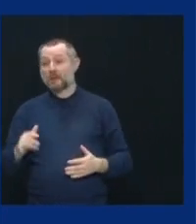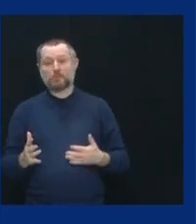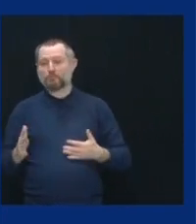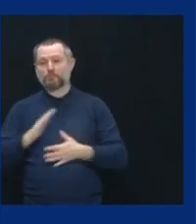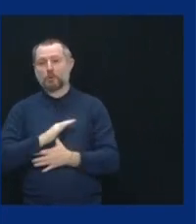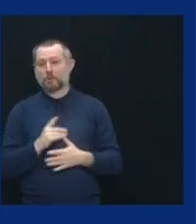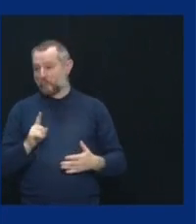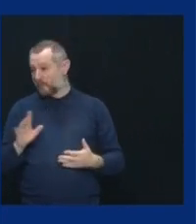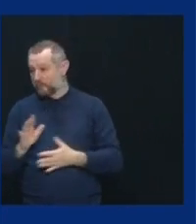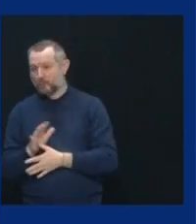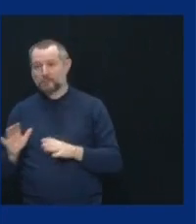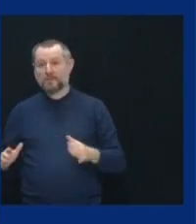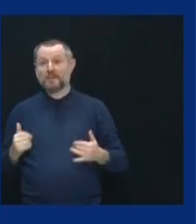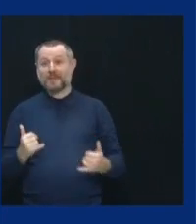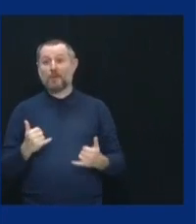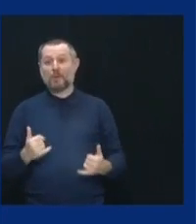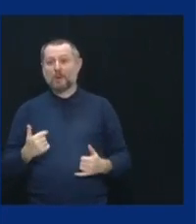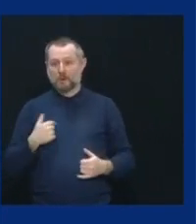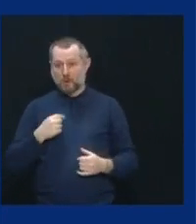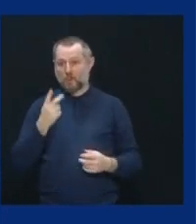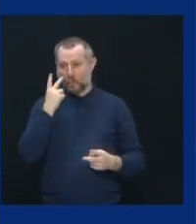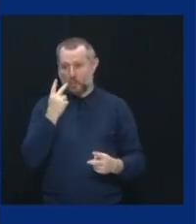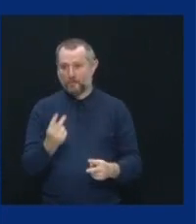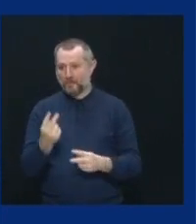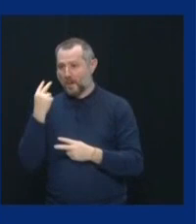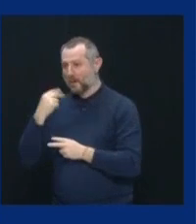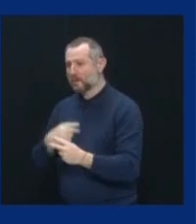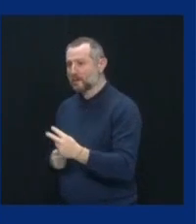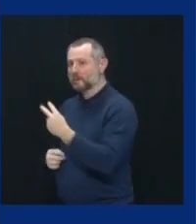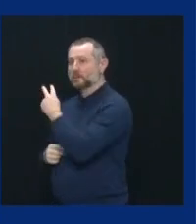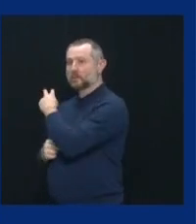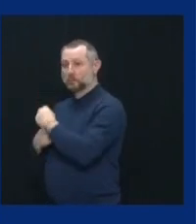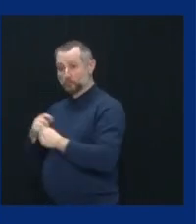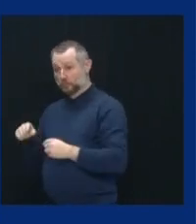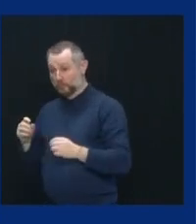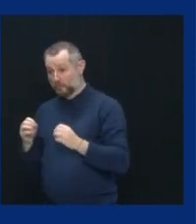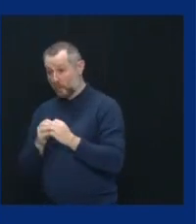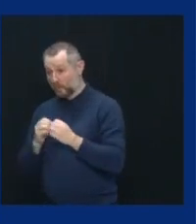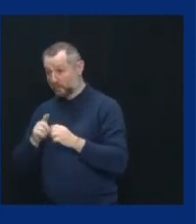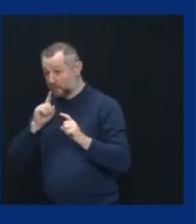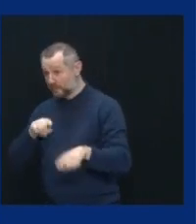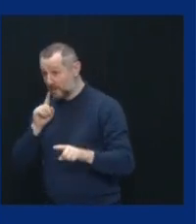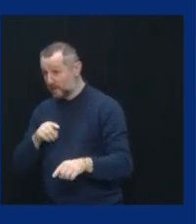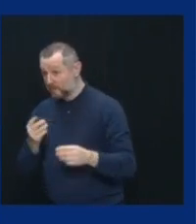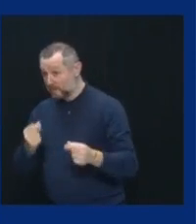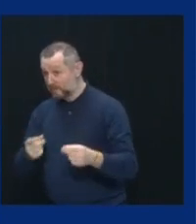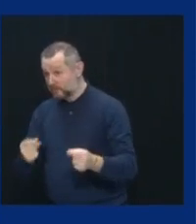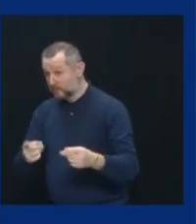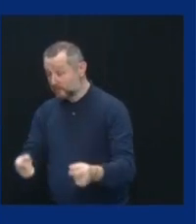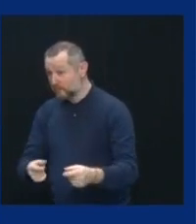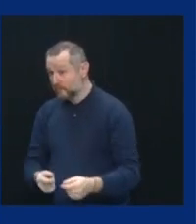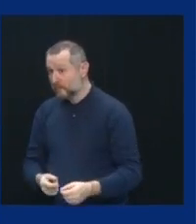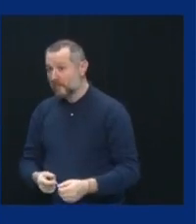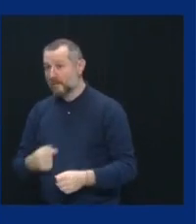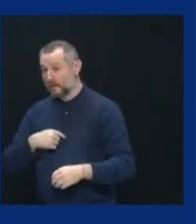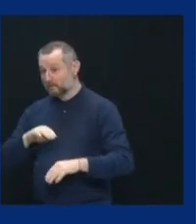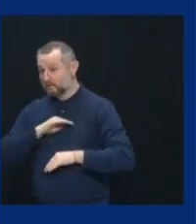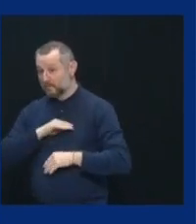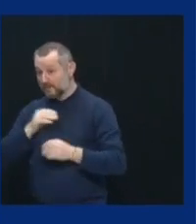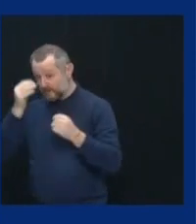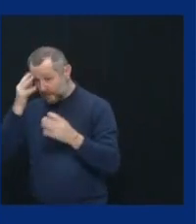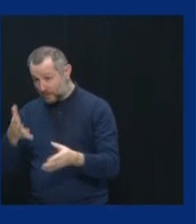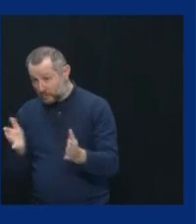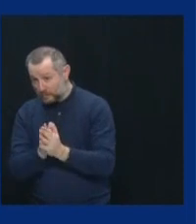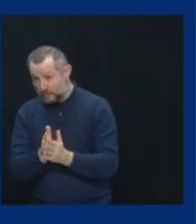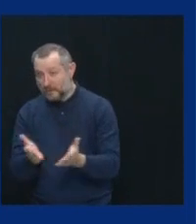In retrospect, should we have given more priority to fulfilling information requests?